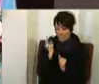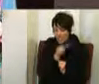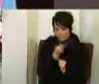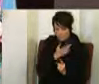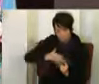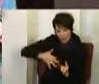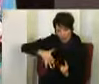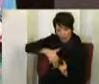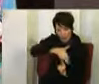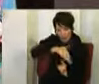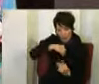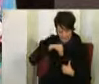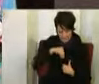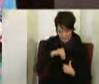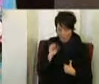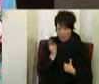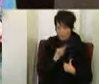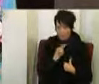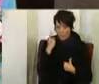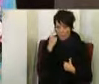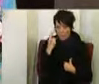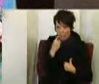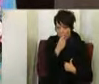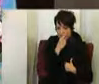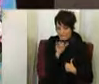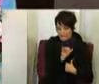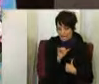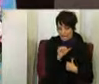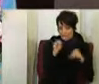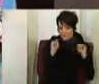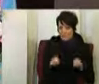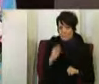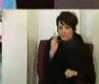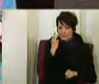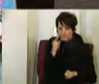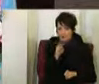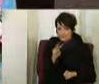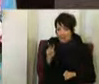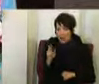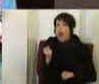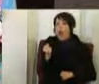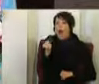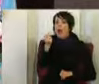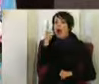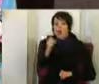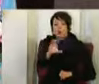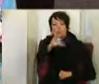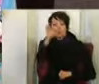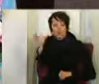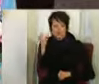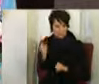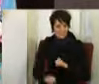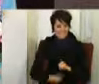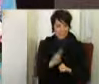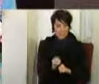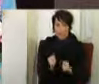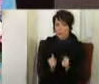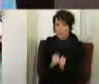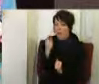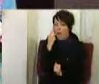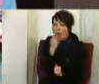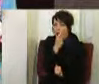and live now in us would be the eyes in which we see Christmas this year. It enables us to see them with eyes